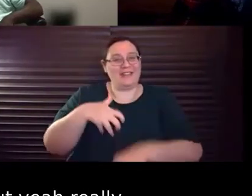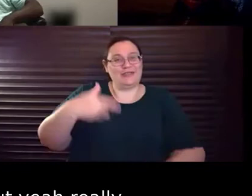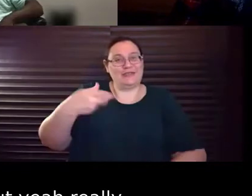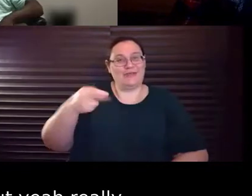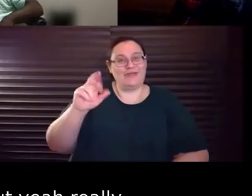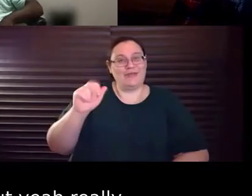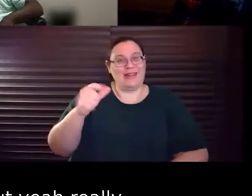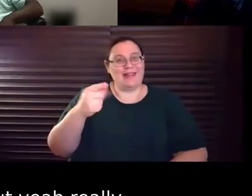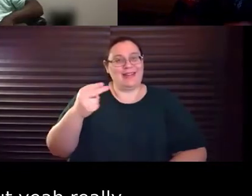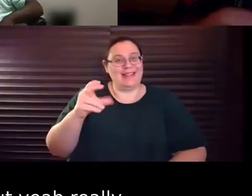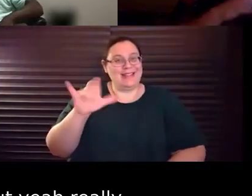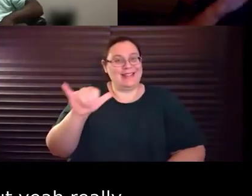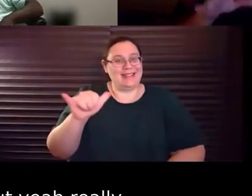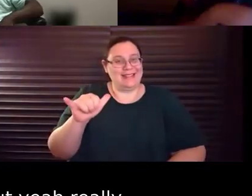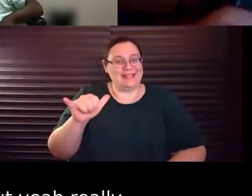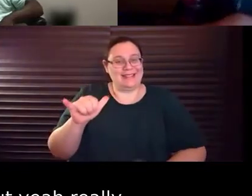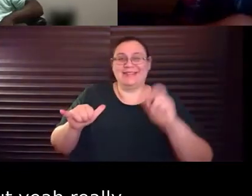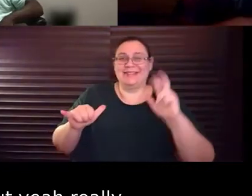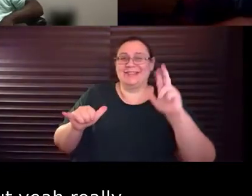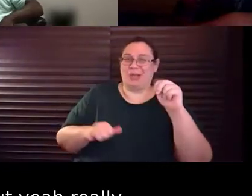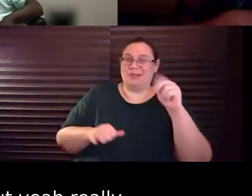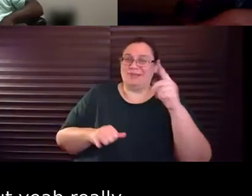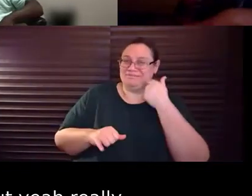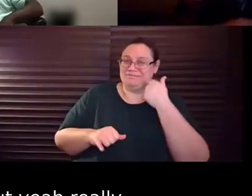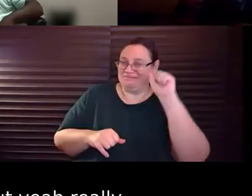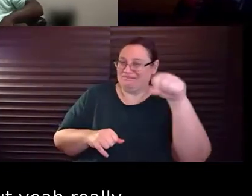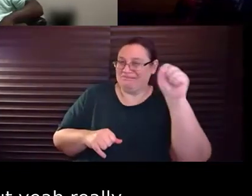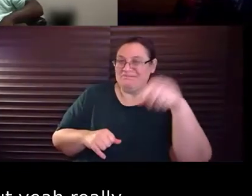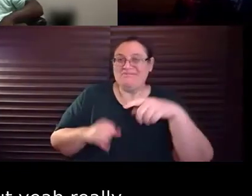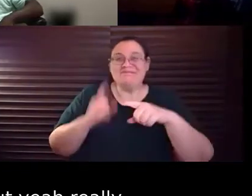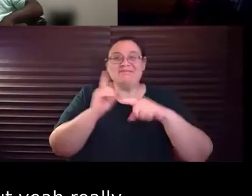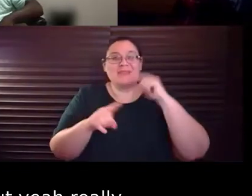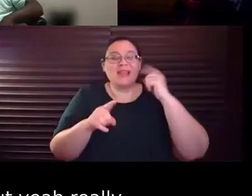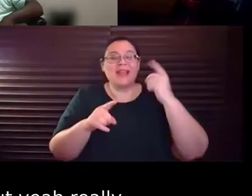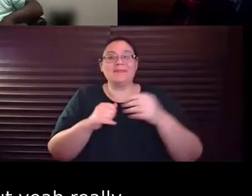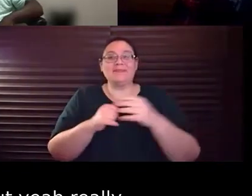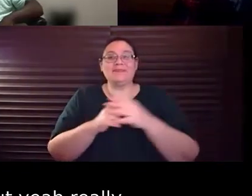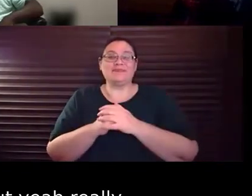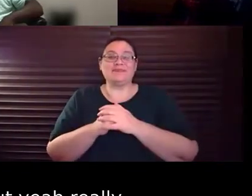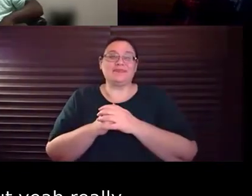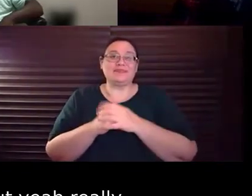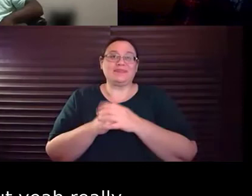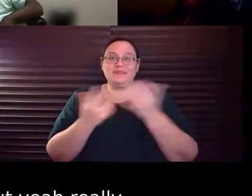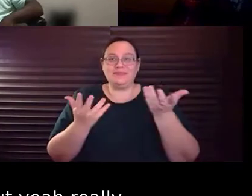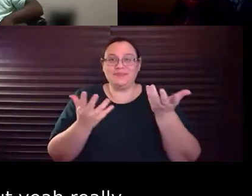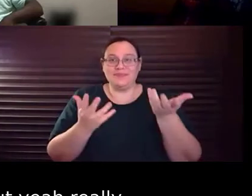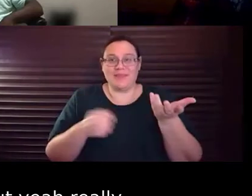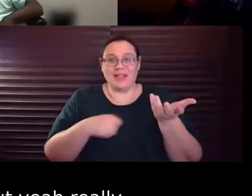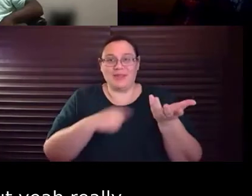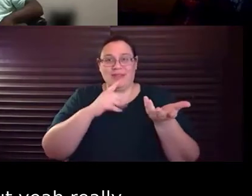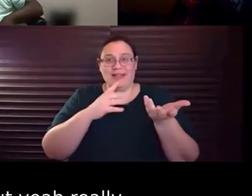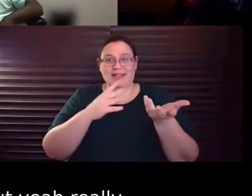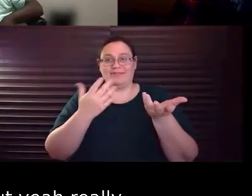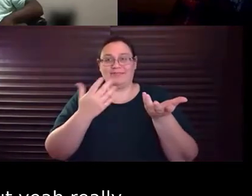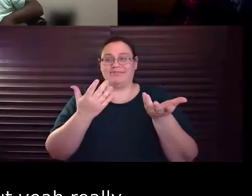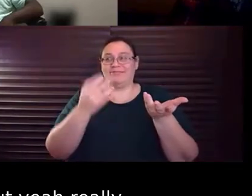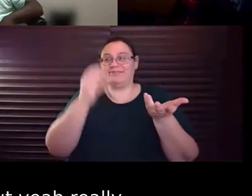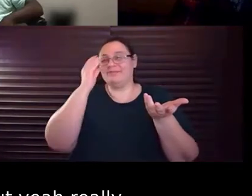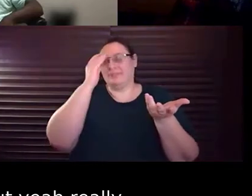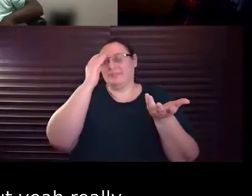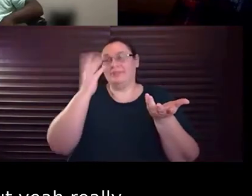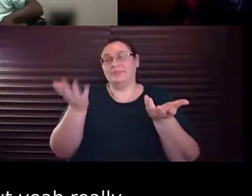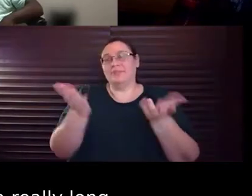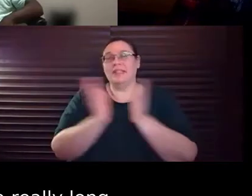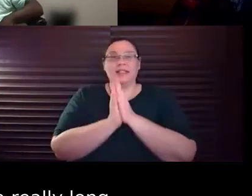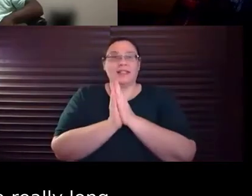yeah. But but it's like, but I'm really glad. I mean,